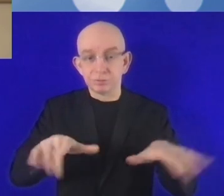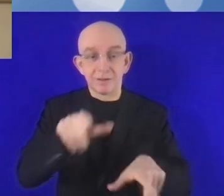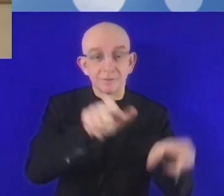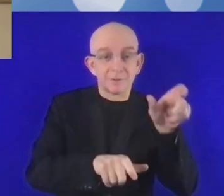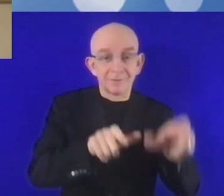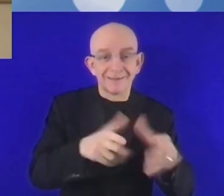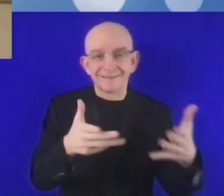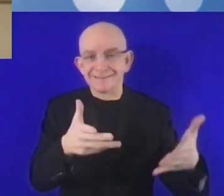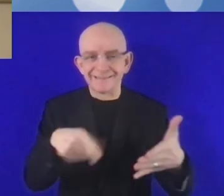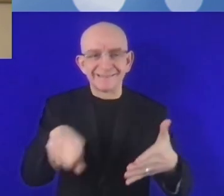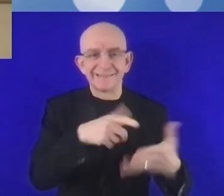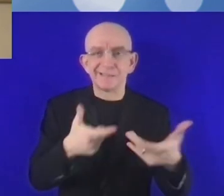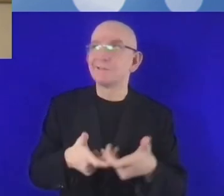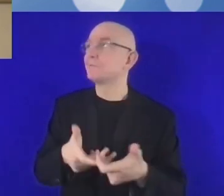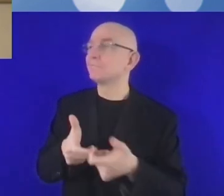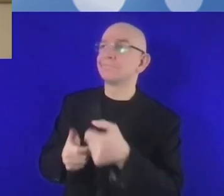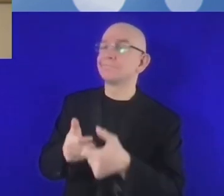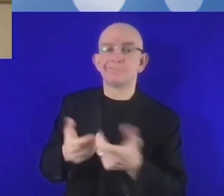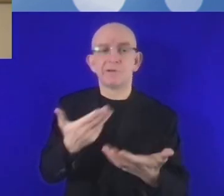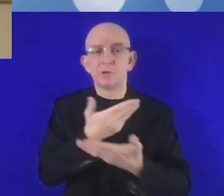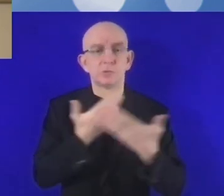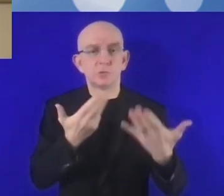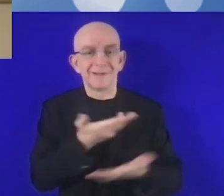ultimately get to the universal coverage, you know, well before